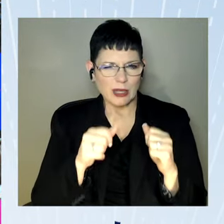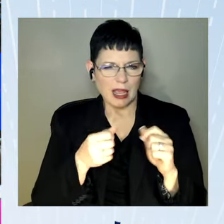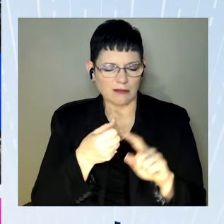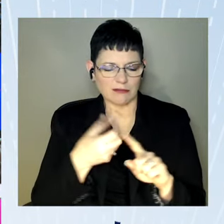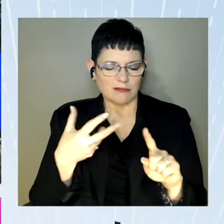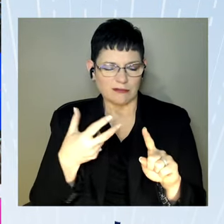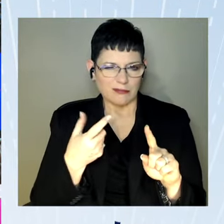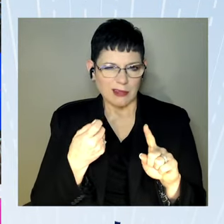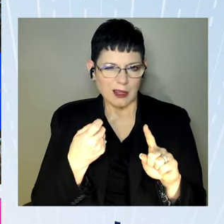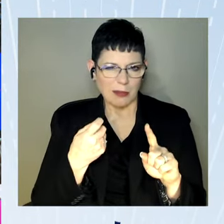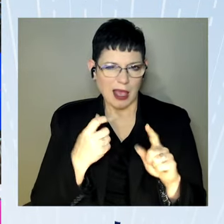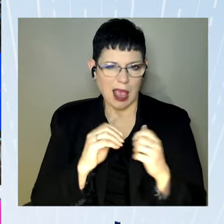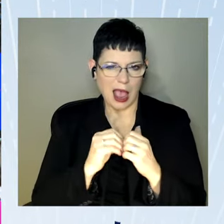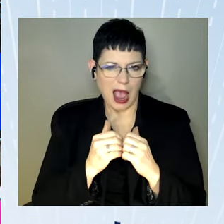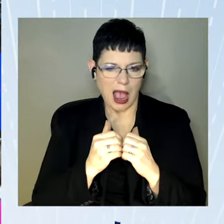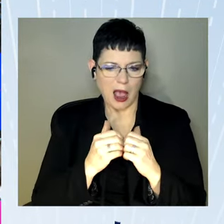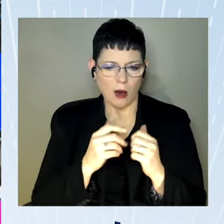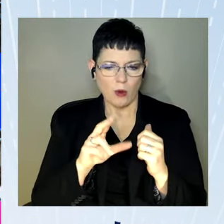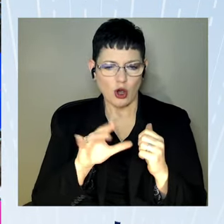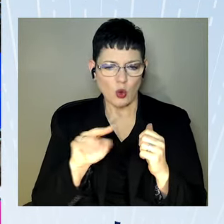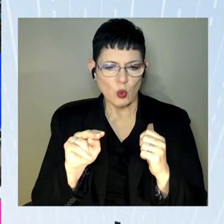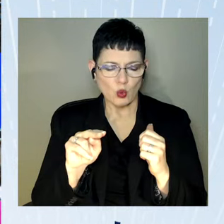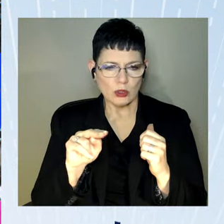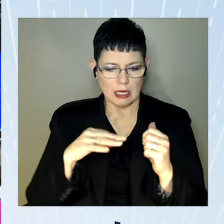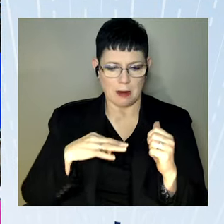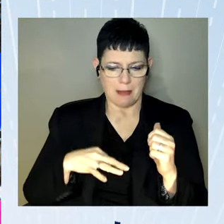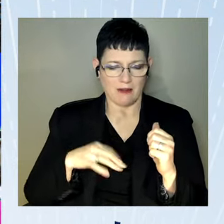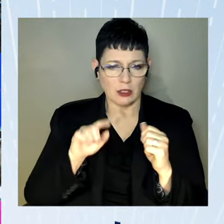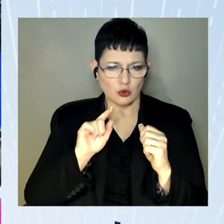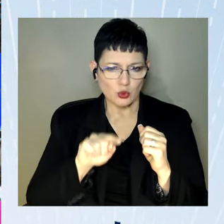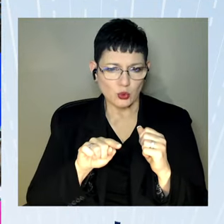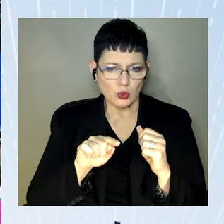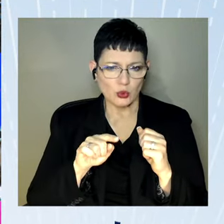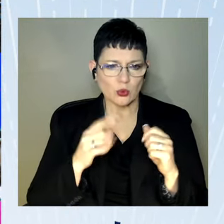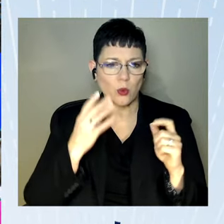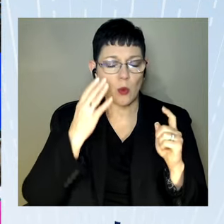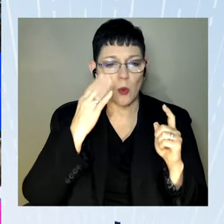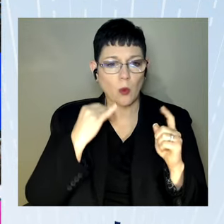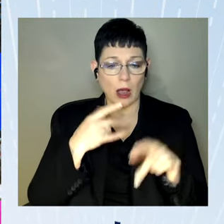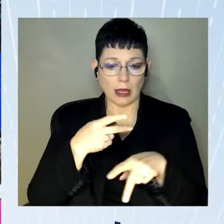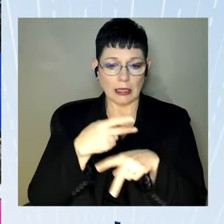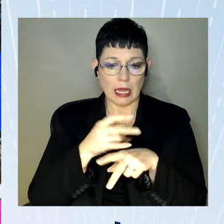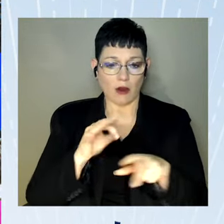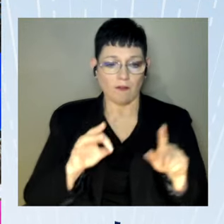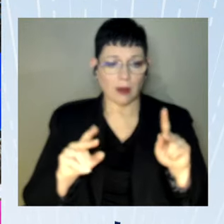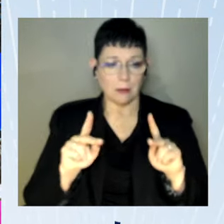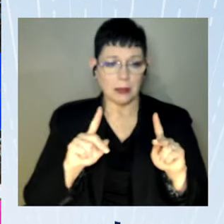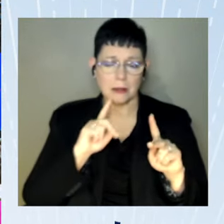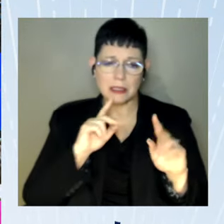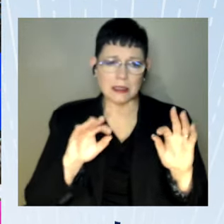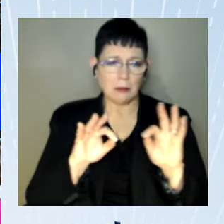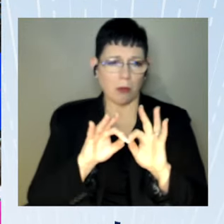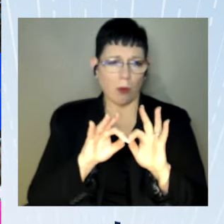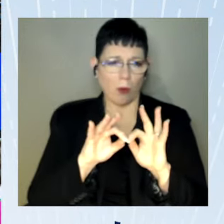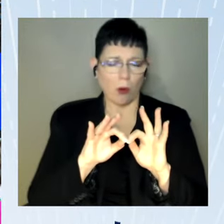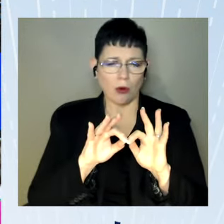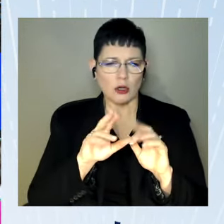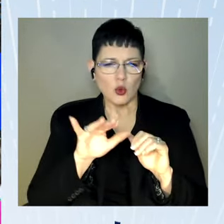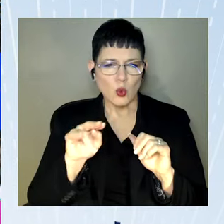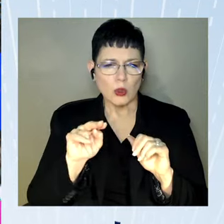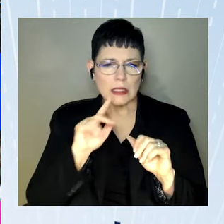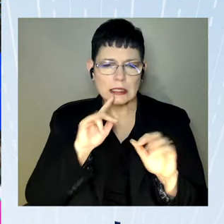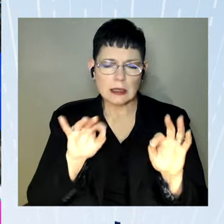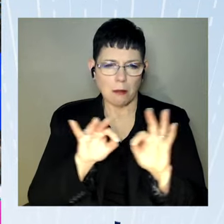and how being in a union has benefited you and why caregiving is so important, and being in a union is so important for care